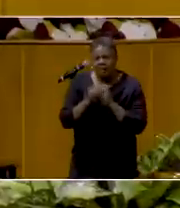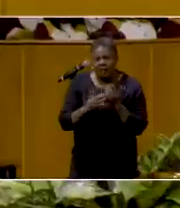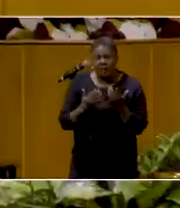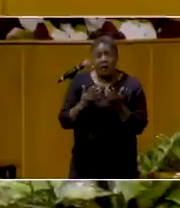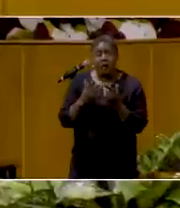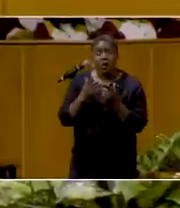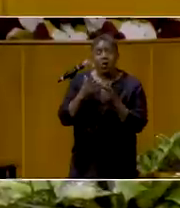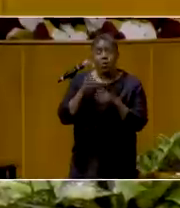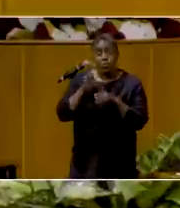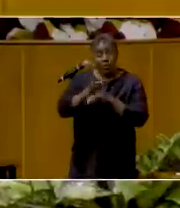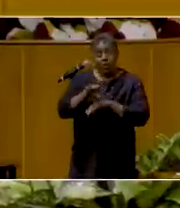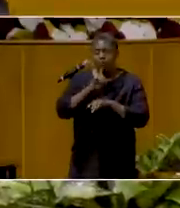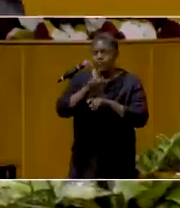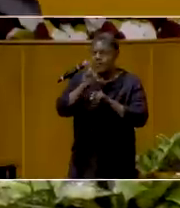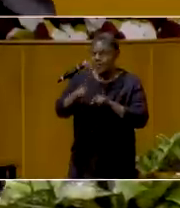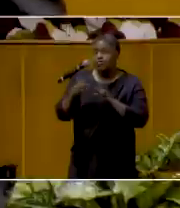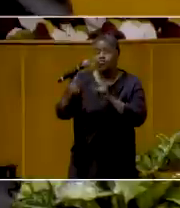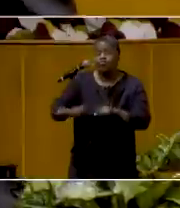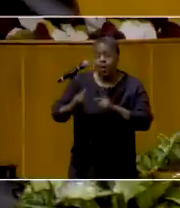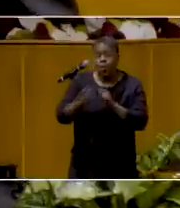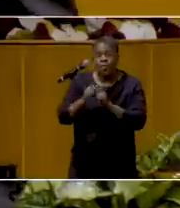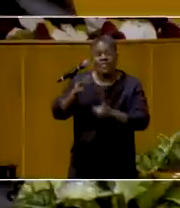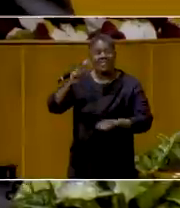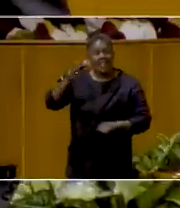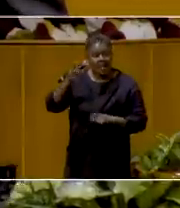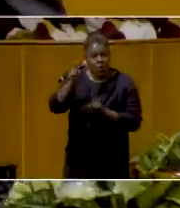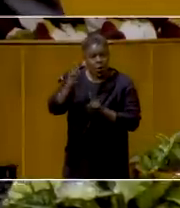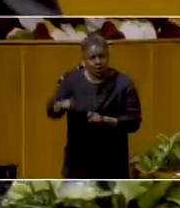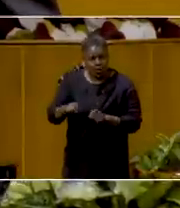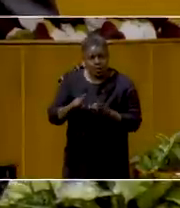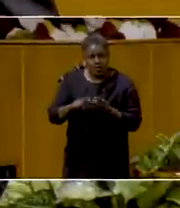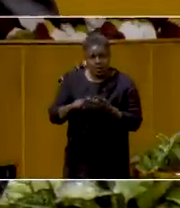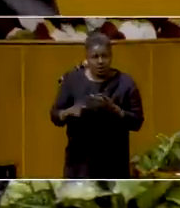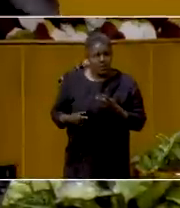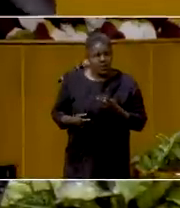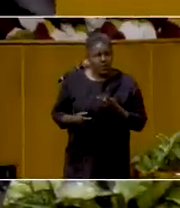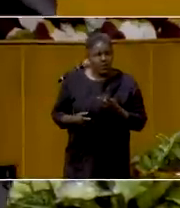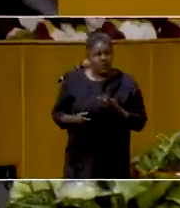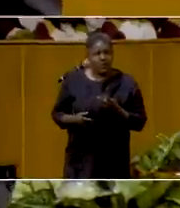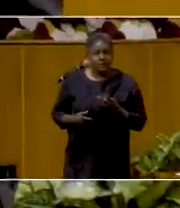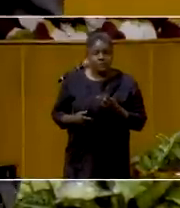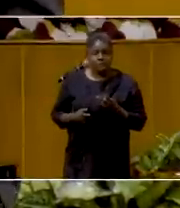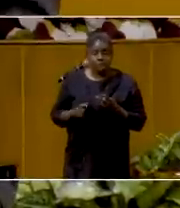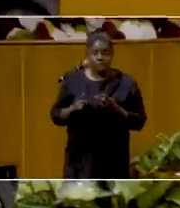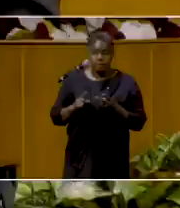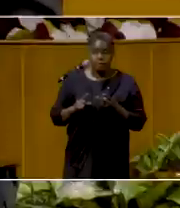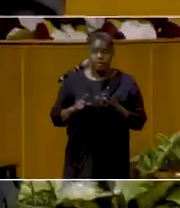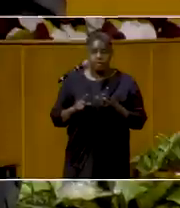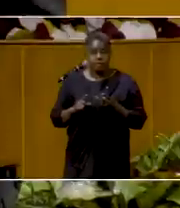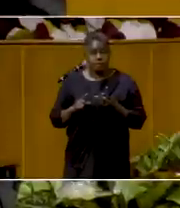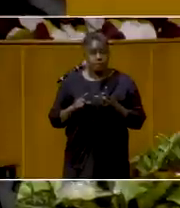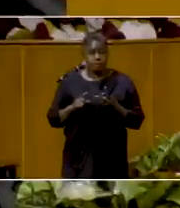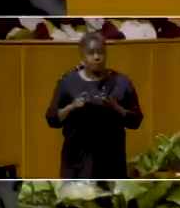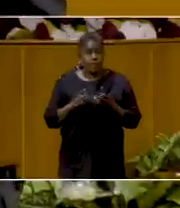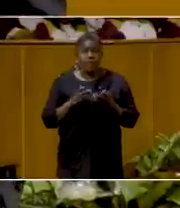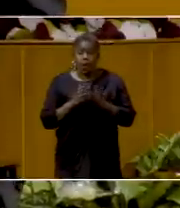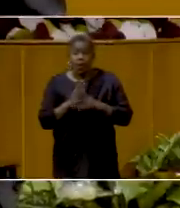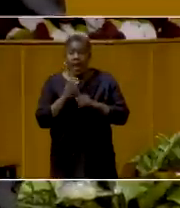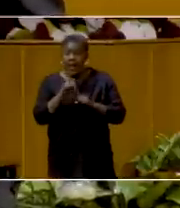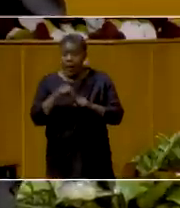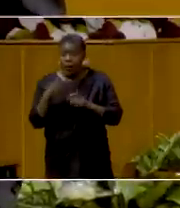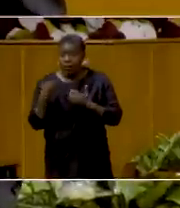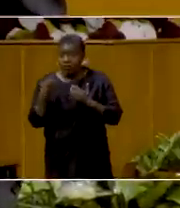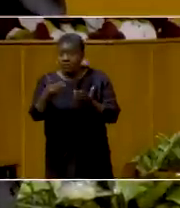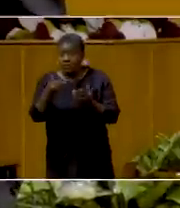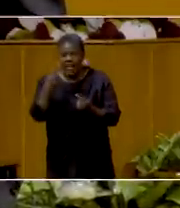you're forced to wrestle with a secondary question that literally undergirds the first. Is it all right to get deep today? Can we put on